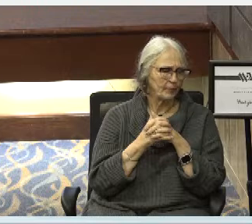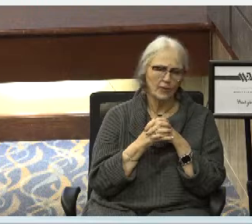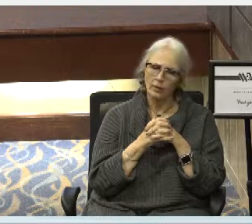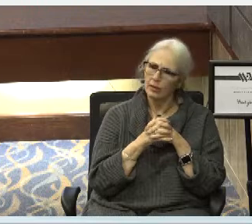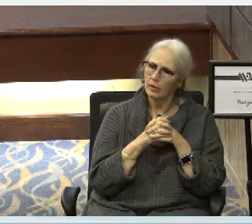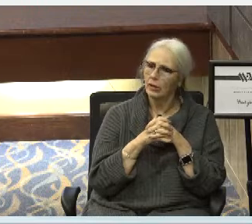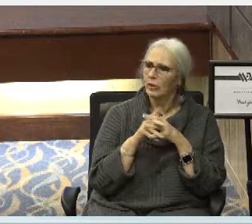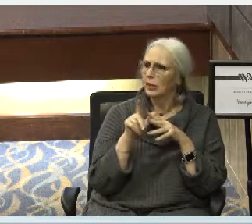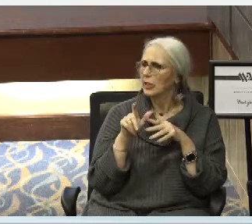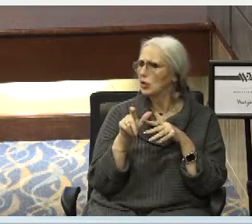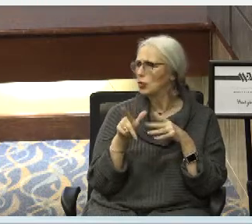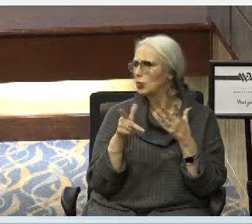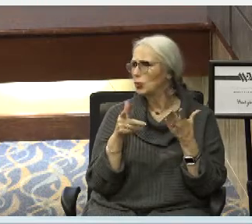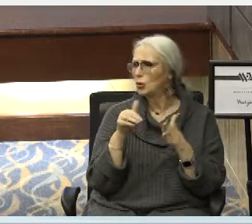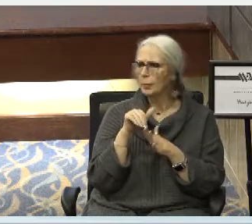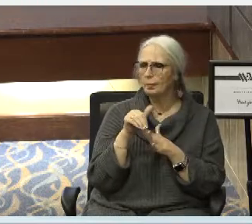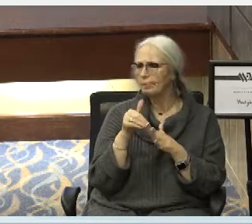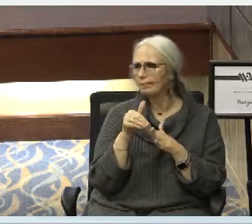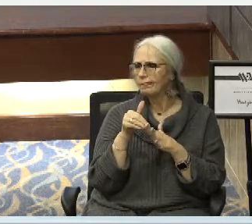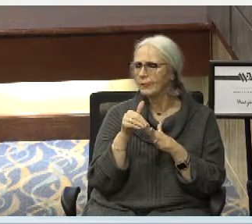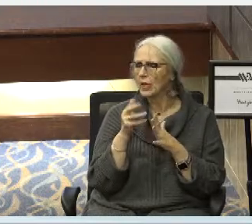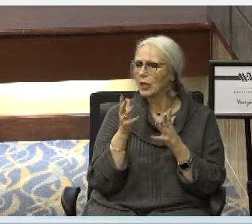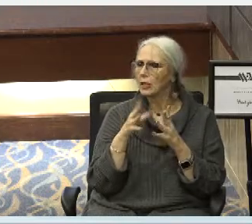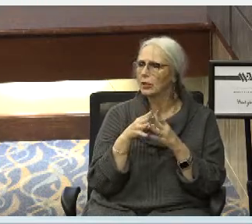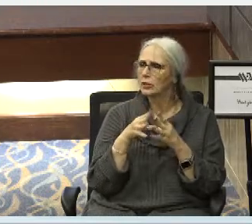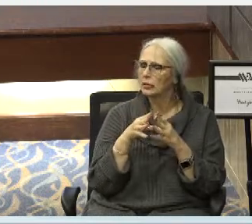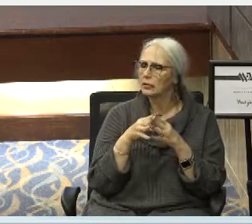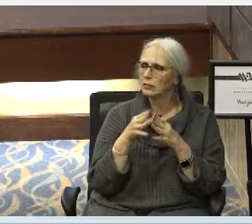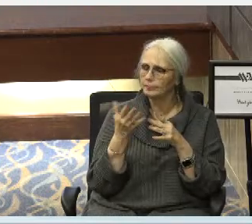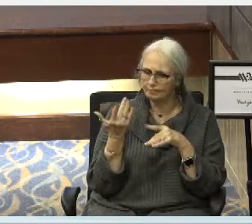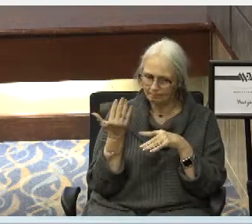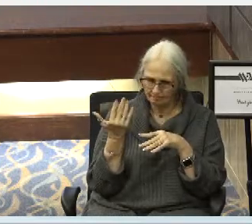did you pivot on I'm trying to think, what was the